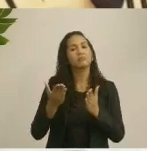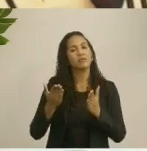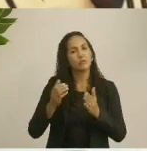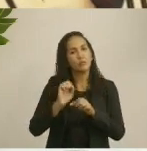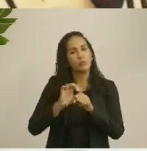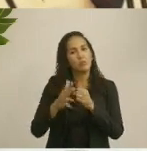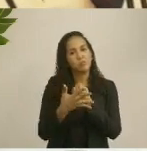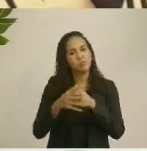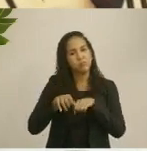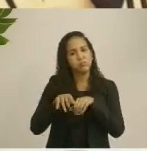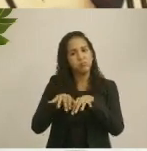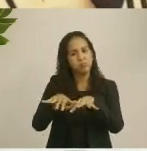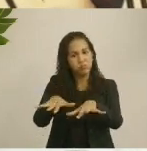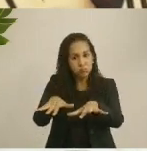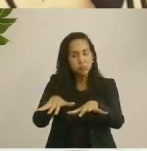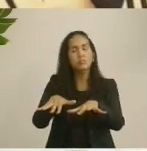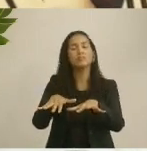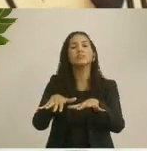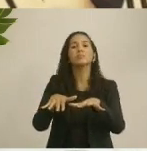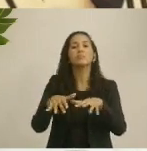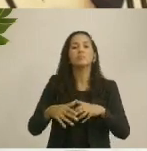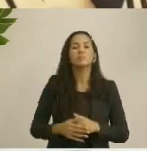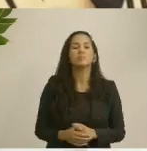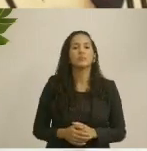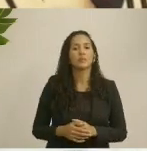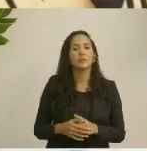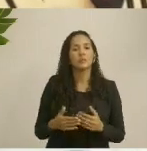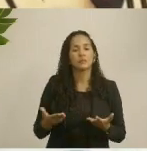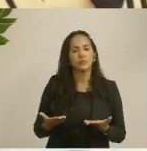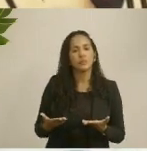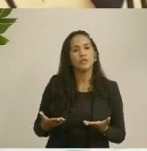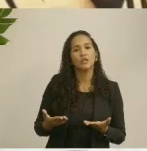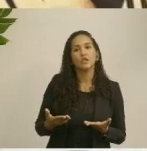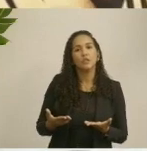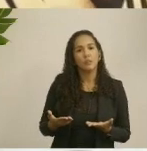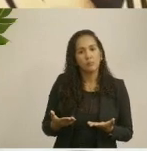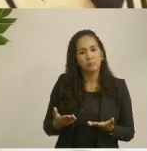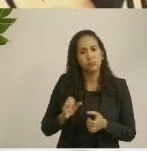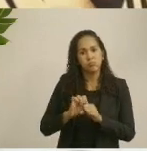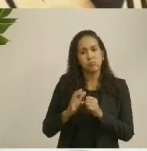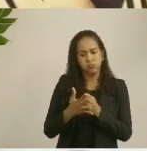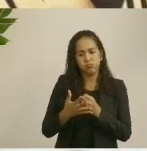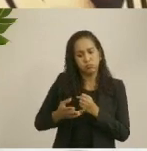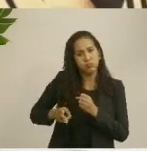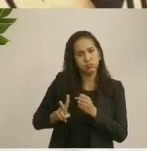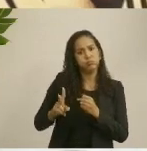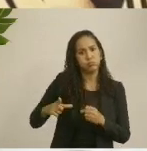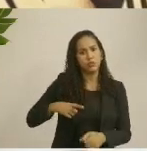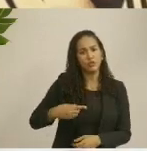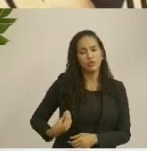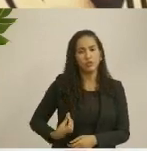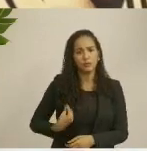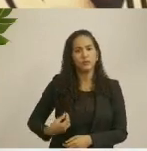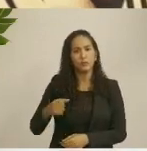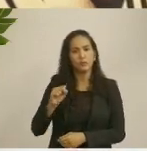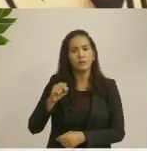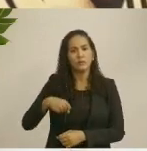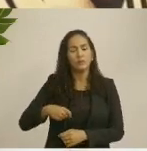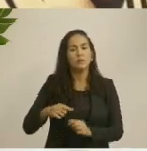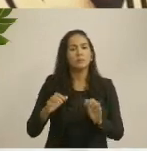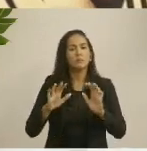continuing aftermath. We're not out of that pandemic yet, but it also taught us many lessons